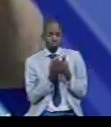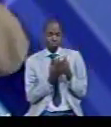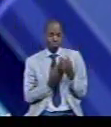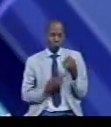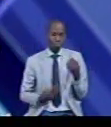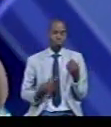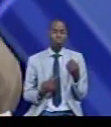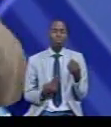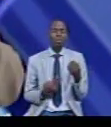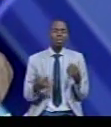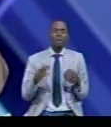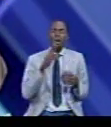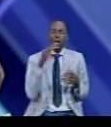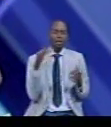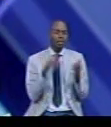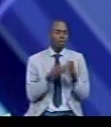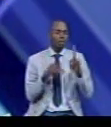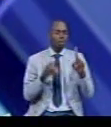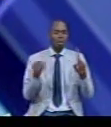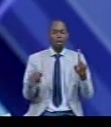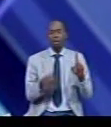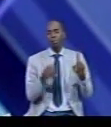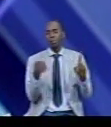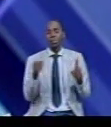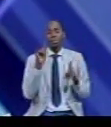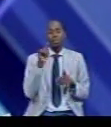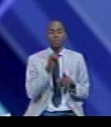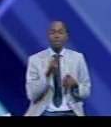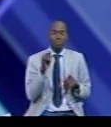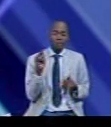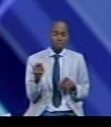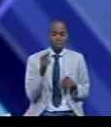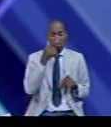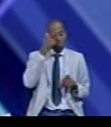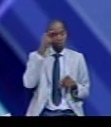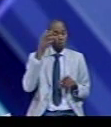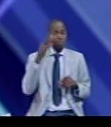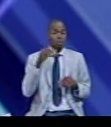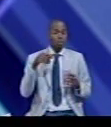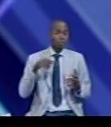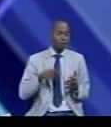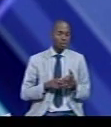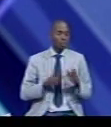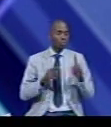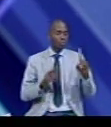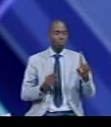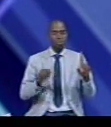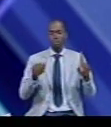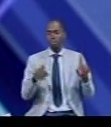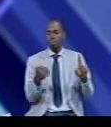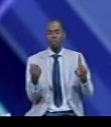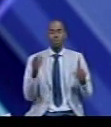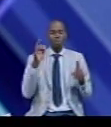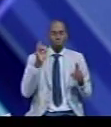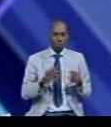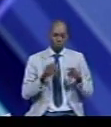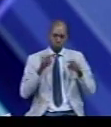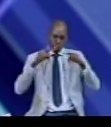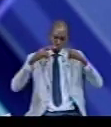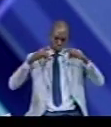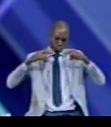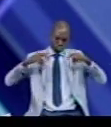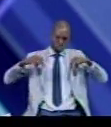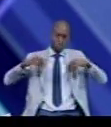are against one another. Therefore, because of this, each one must look inward